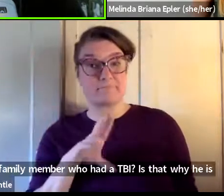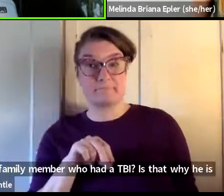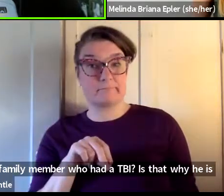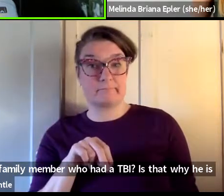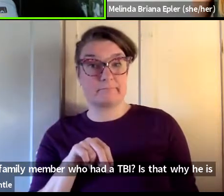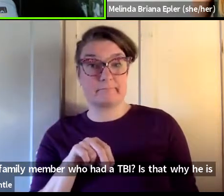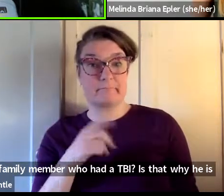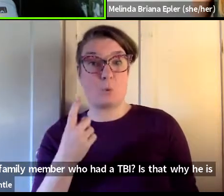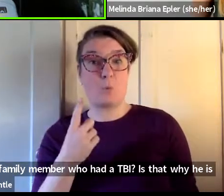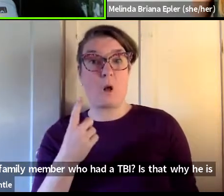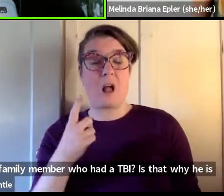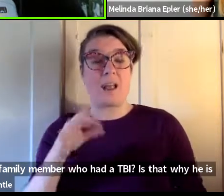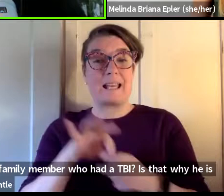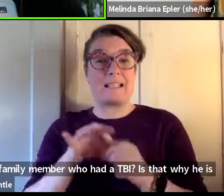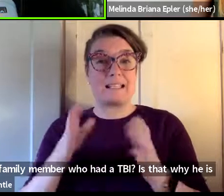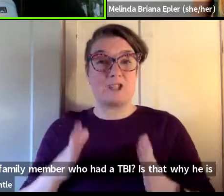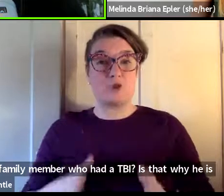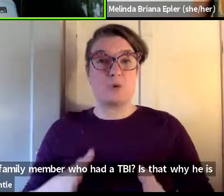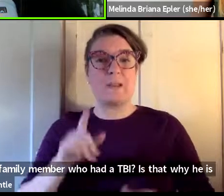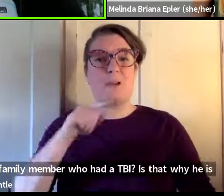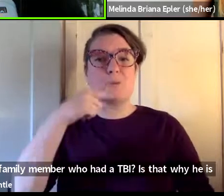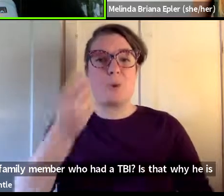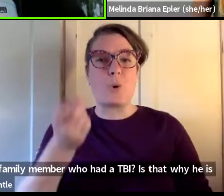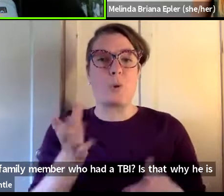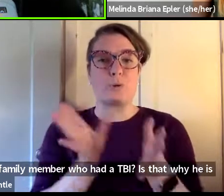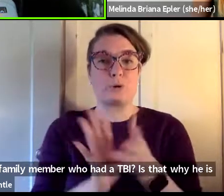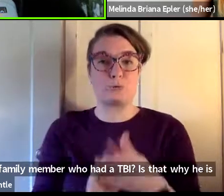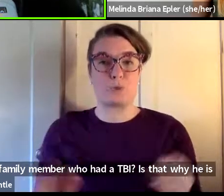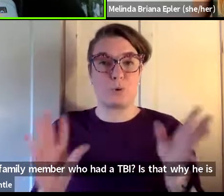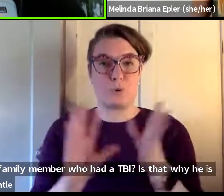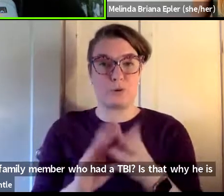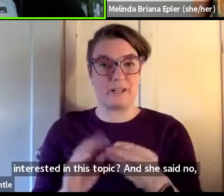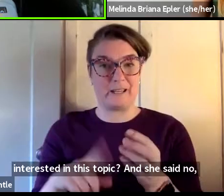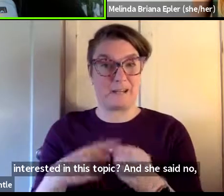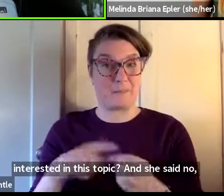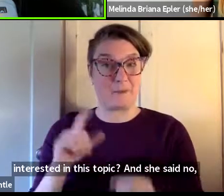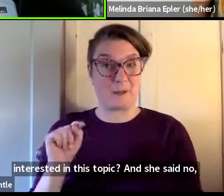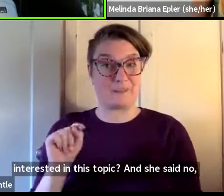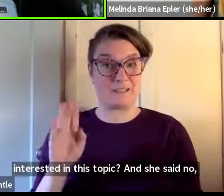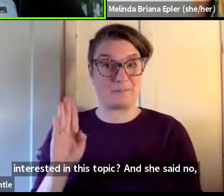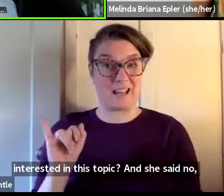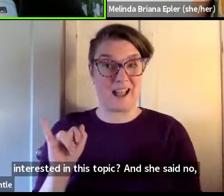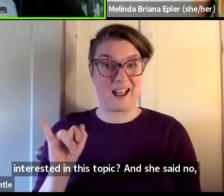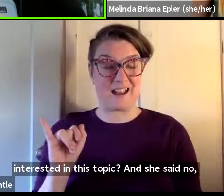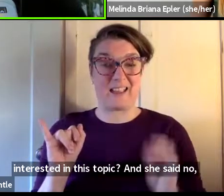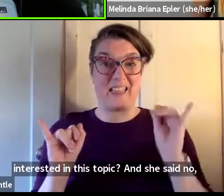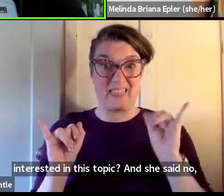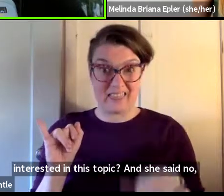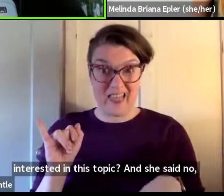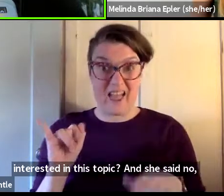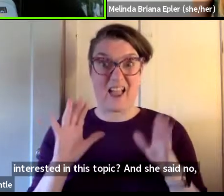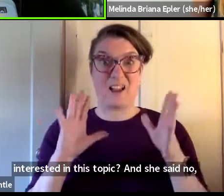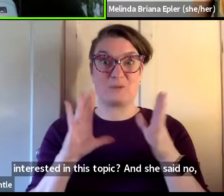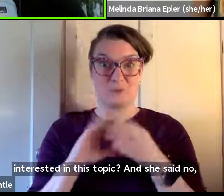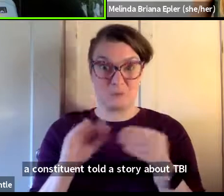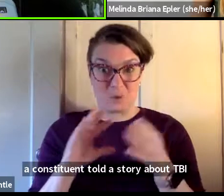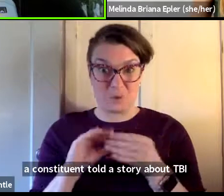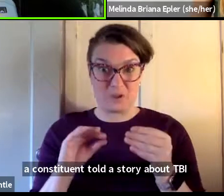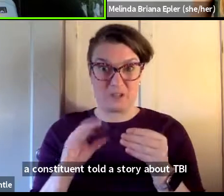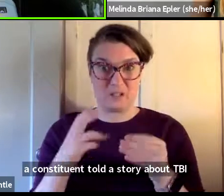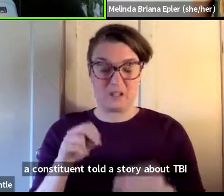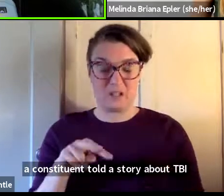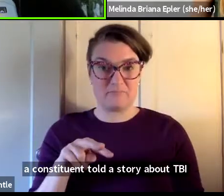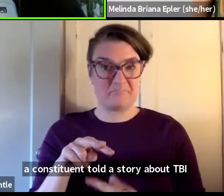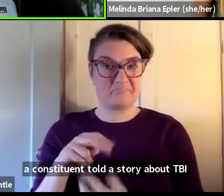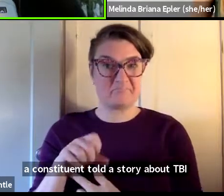a constituent told a story about Mm. TBI. And it was that story that made him